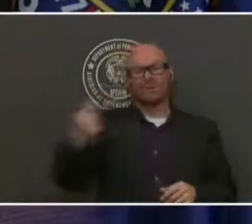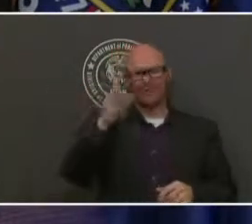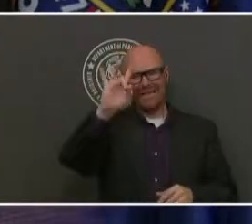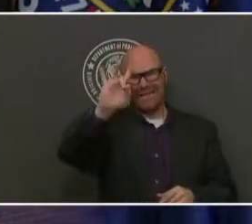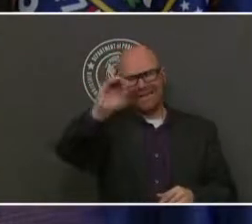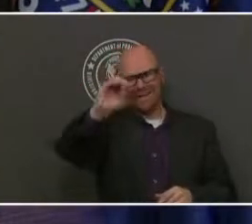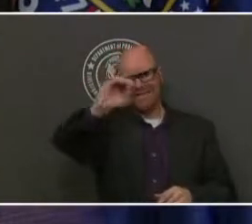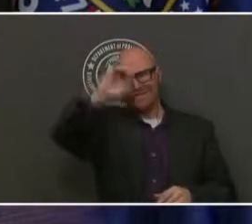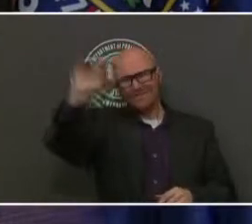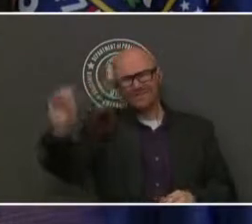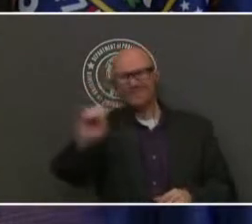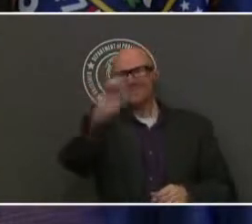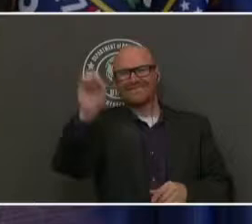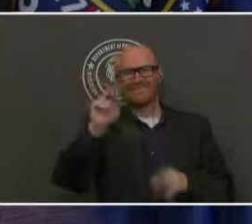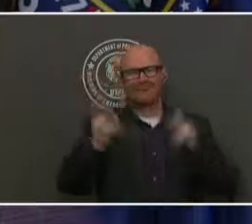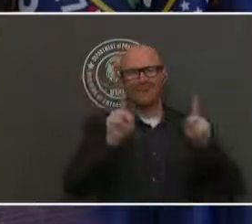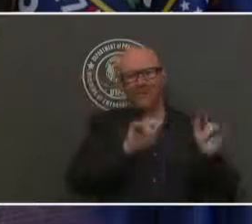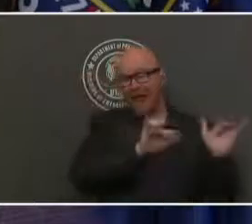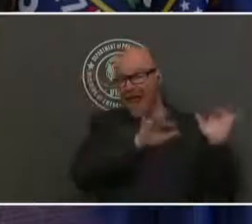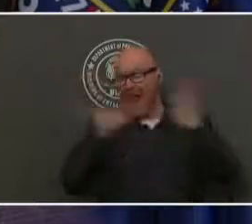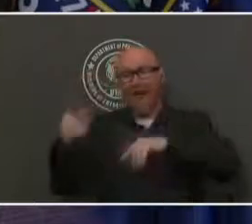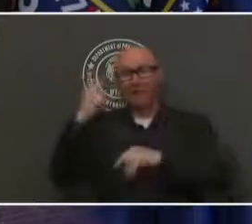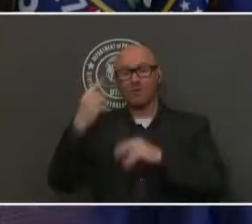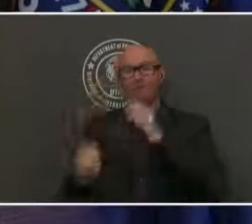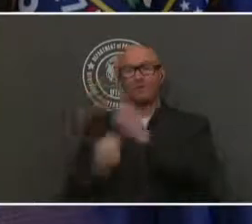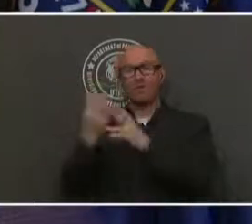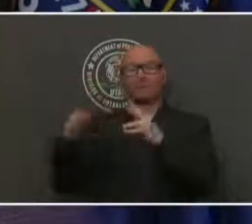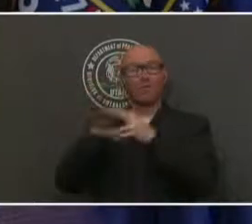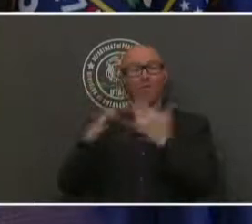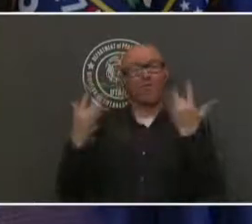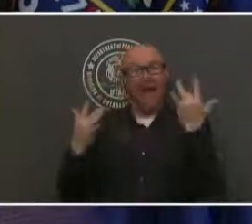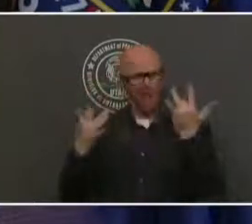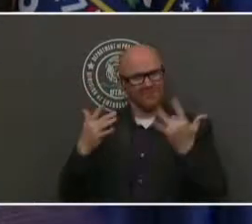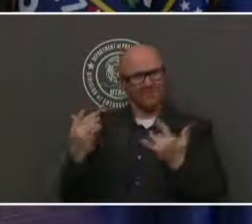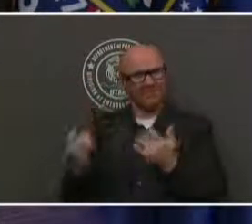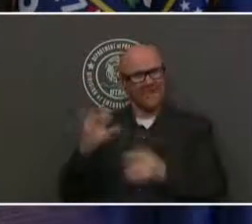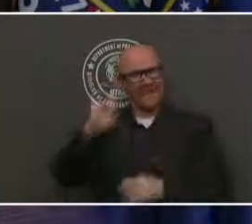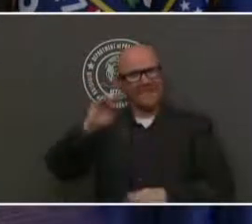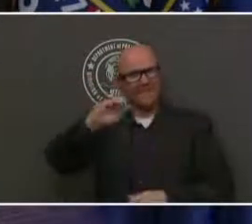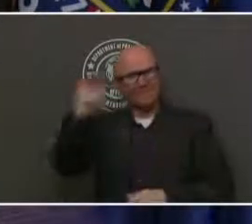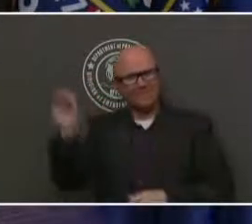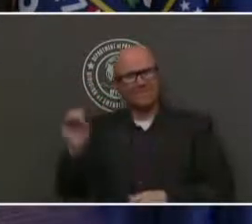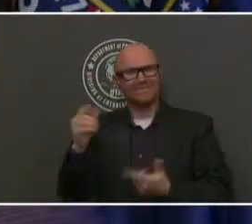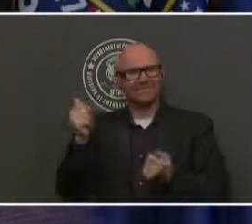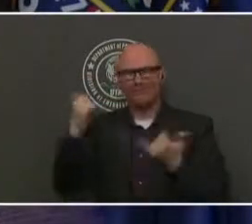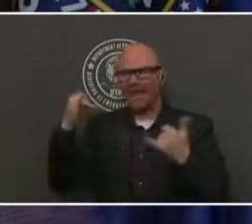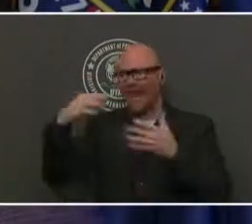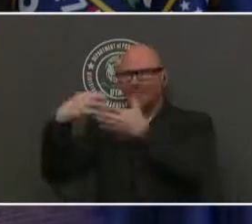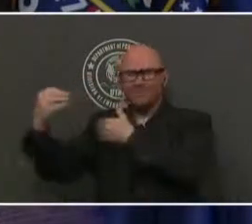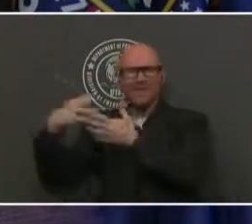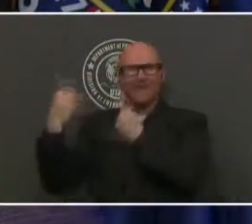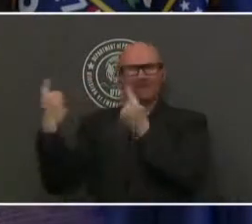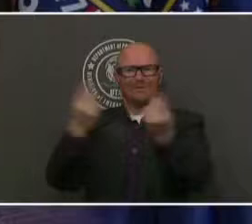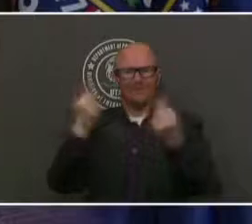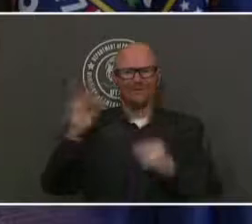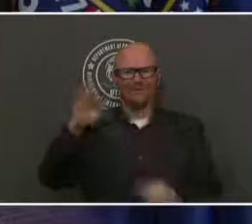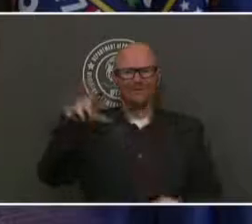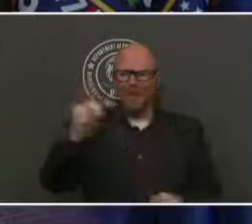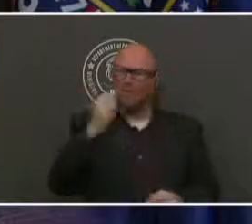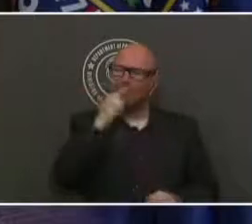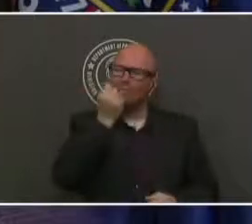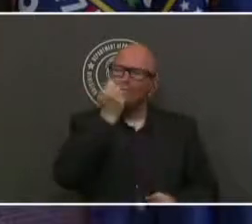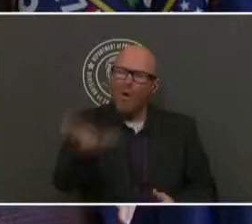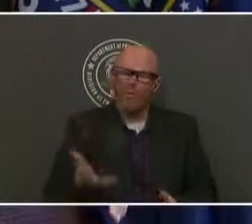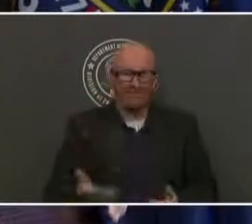There's a reason that people come down there for spring break, right? And so by being down there and being outside, you are much